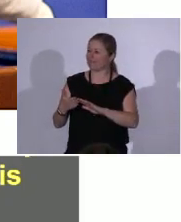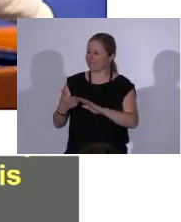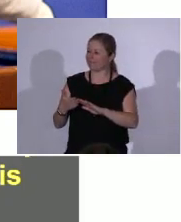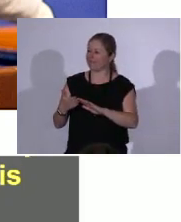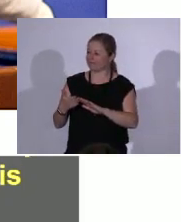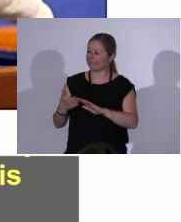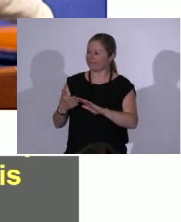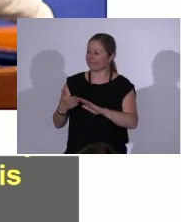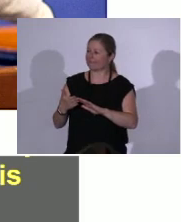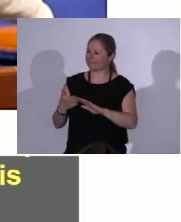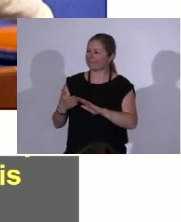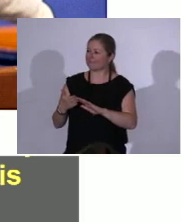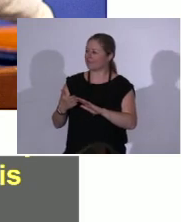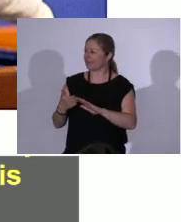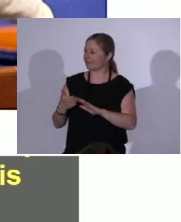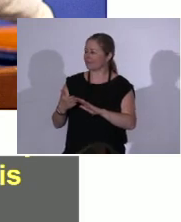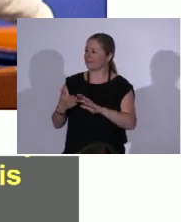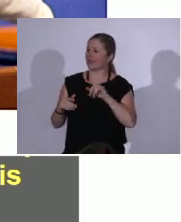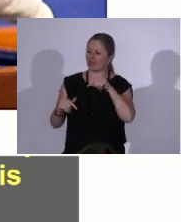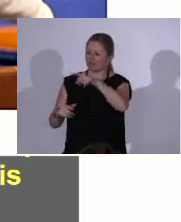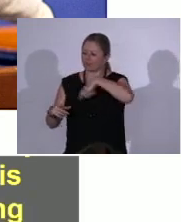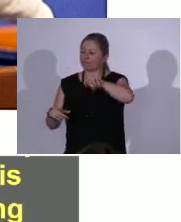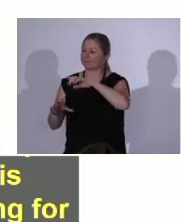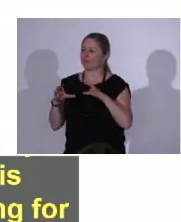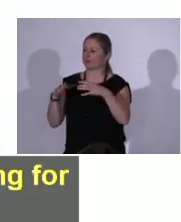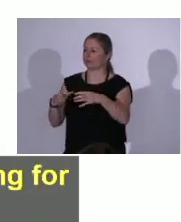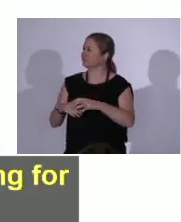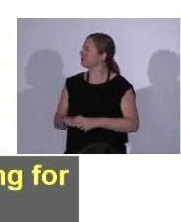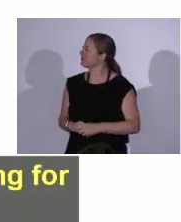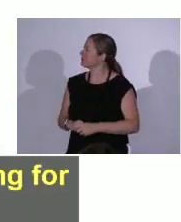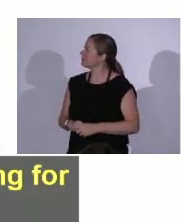those detriments that we're seeing for that population group.